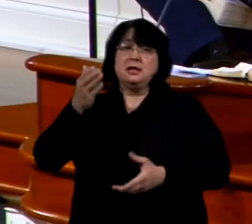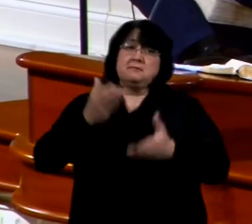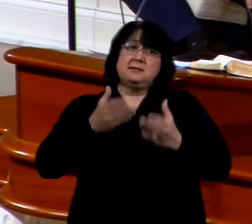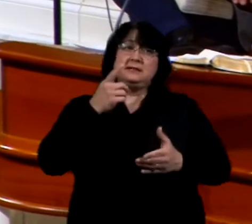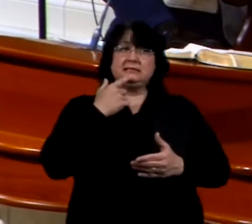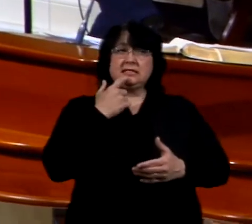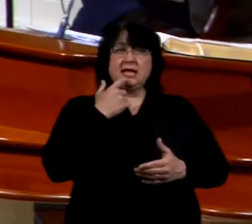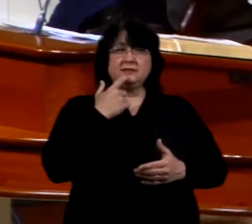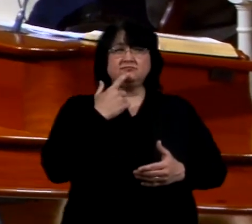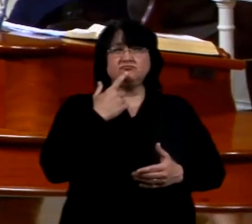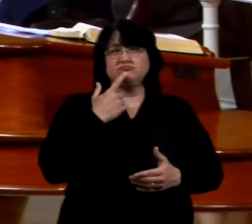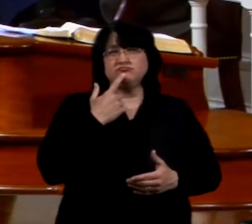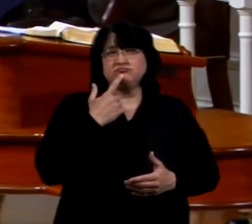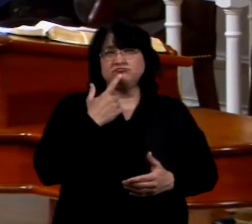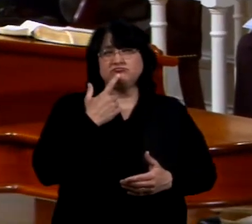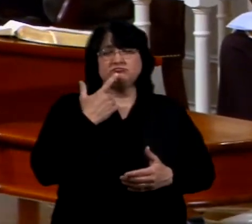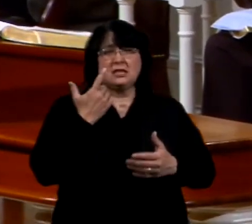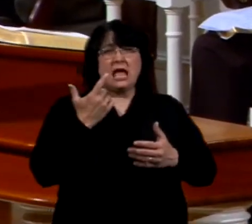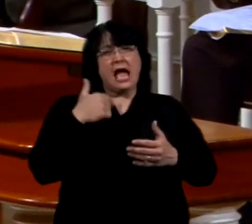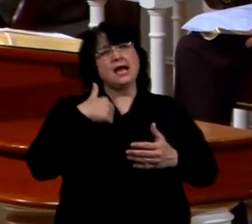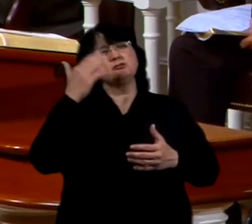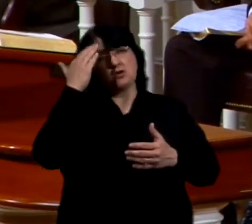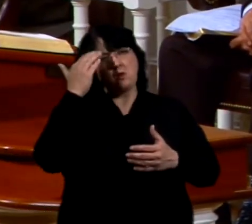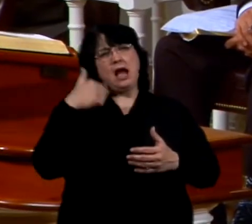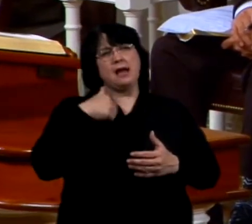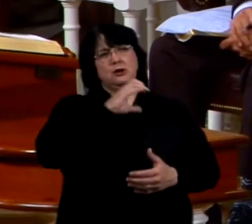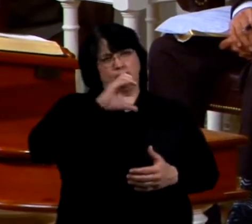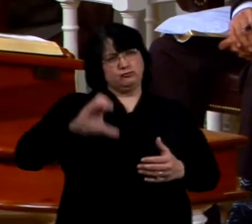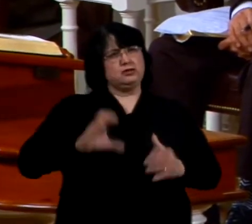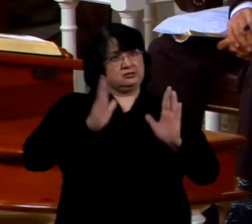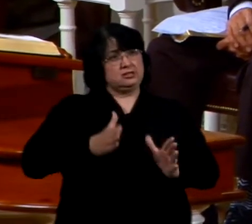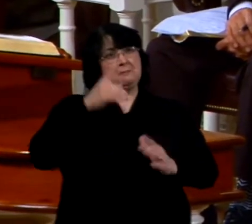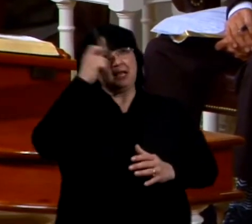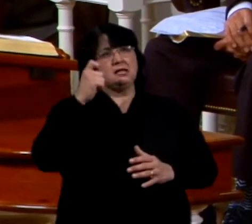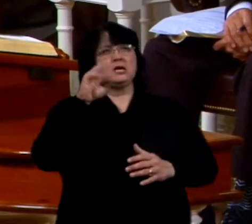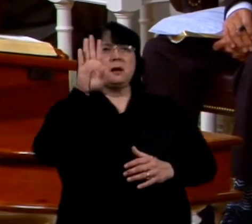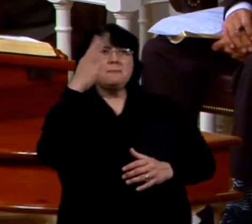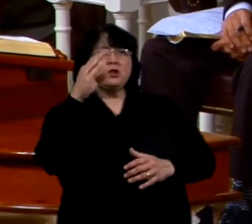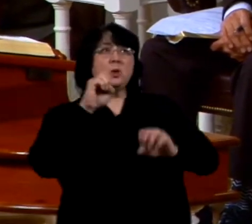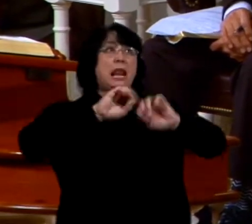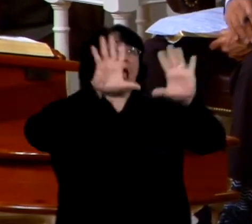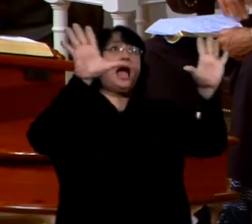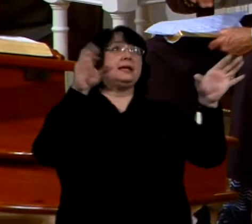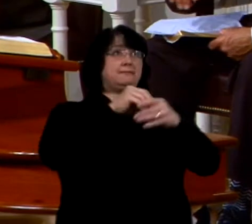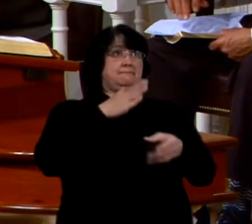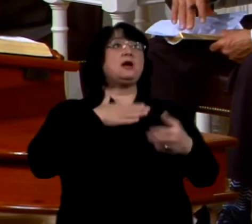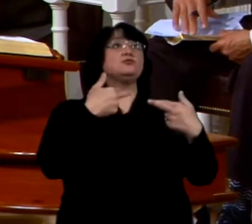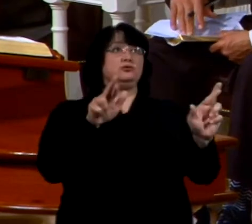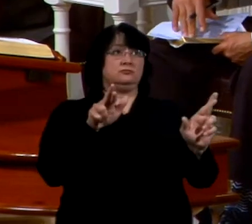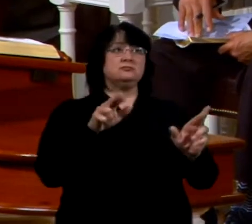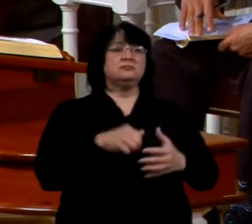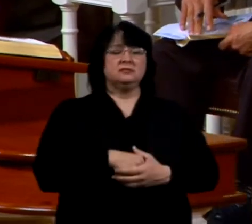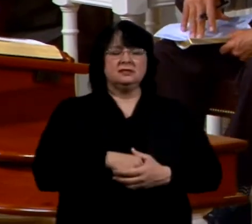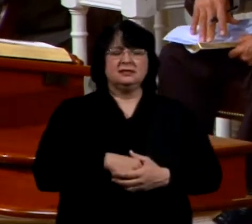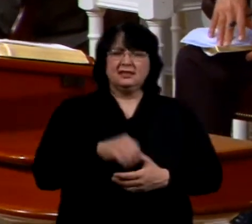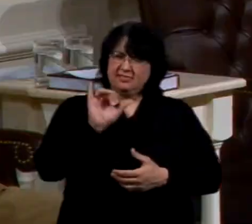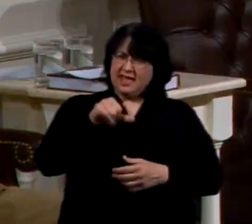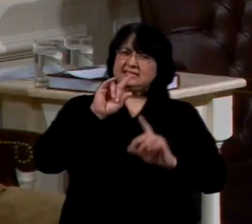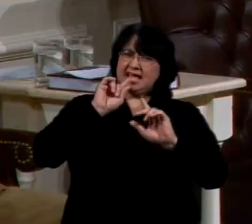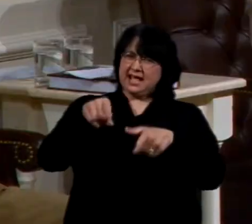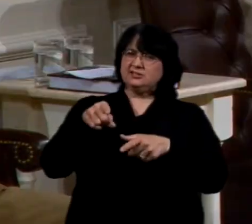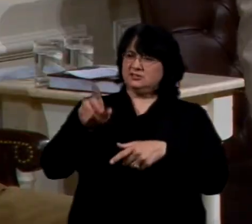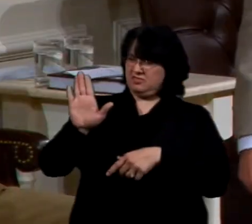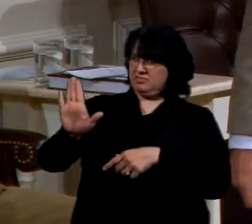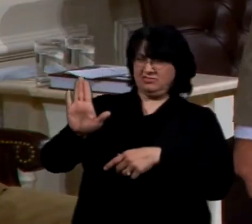not long ago. Well, I know I'm a Christian because a blue light come in my room. That was their answer to that